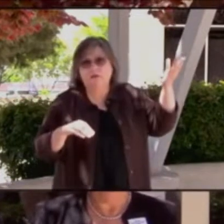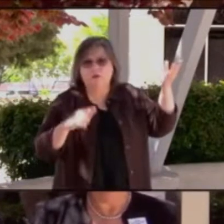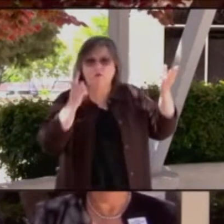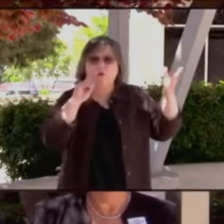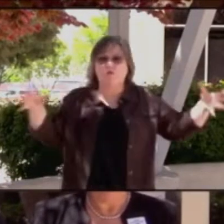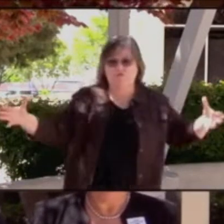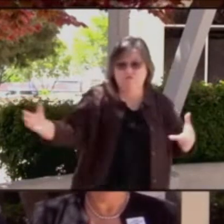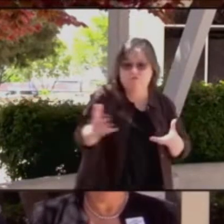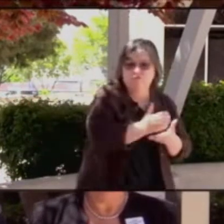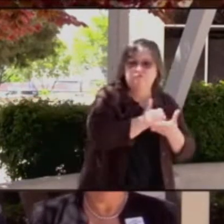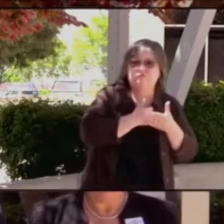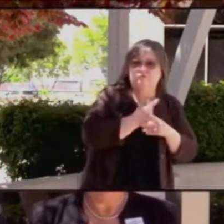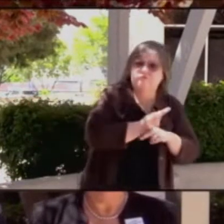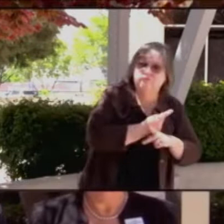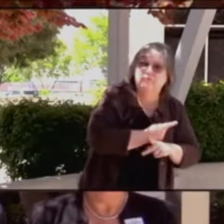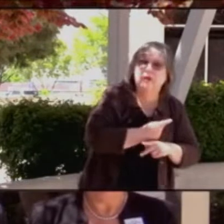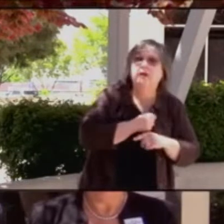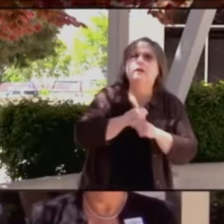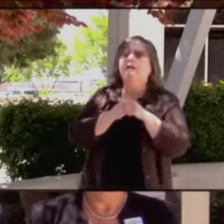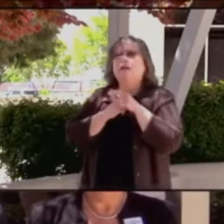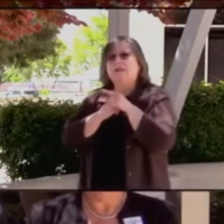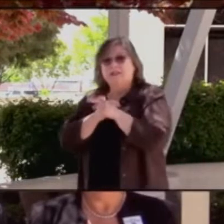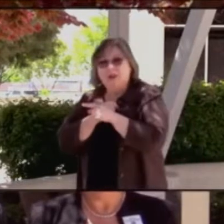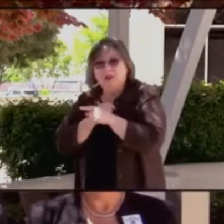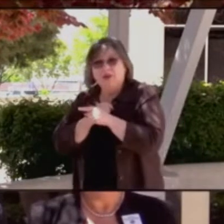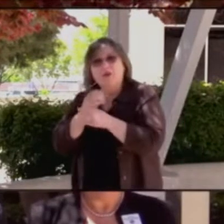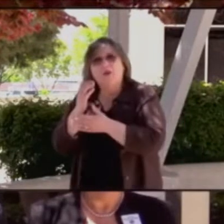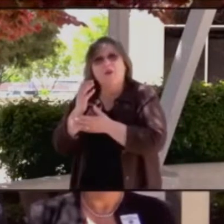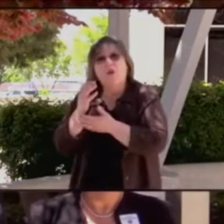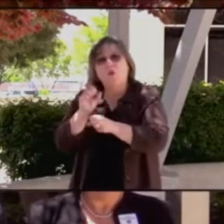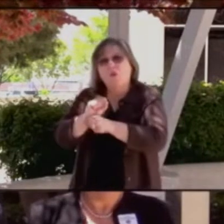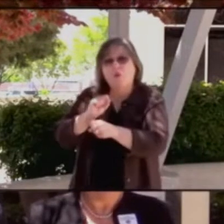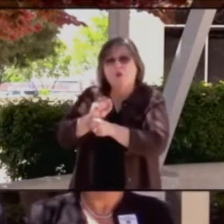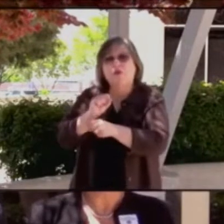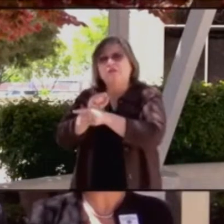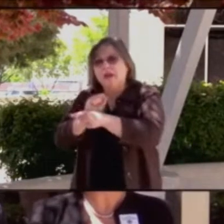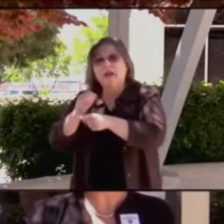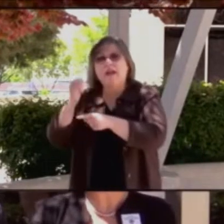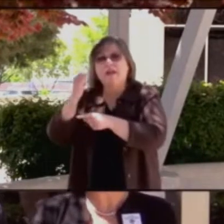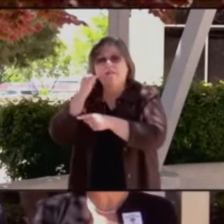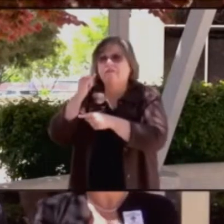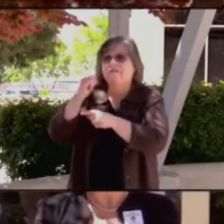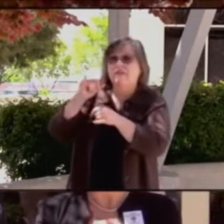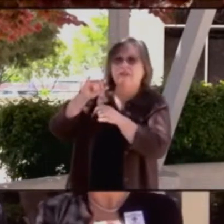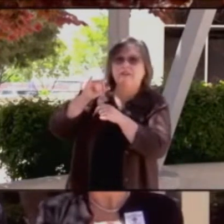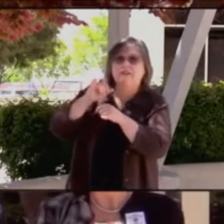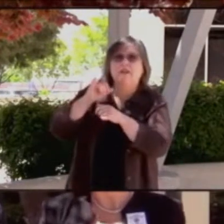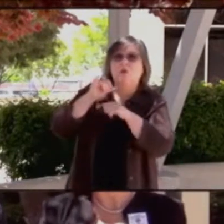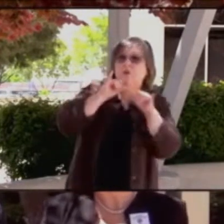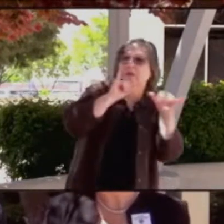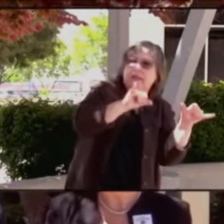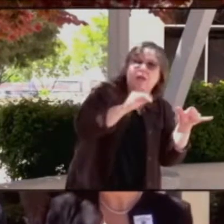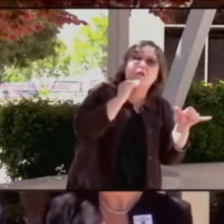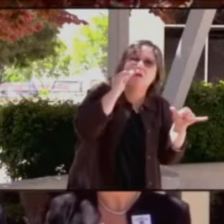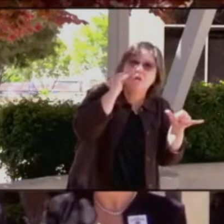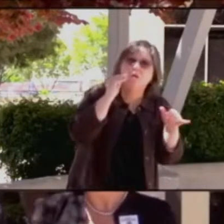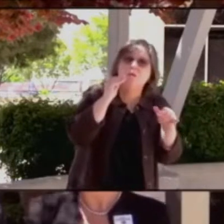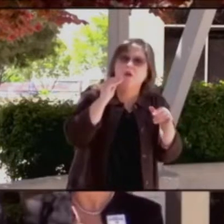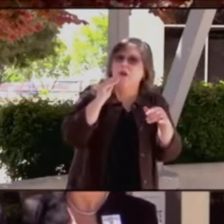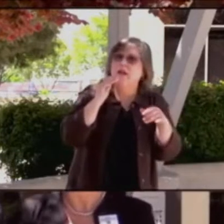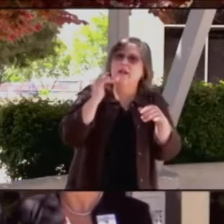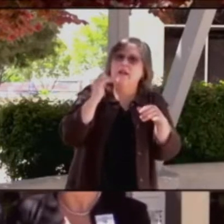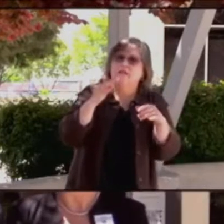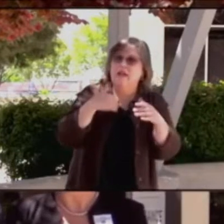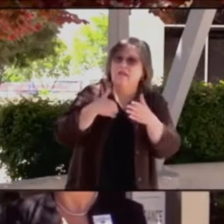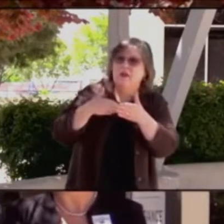workplace safety are different for those who are fully vaccinated and those who are unvaccinated. For example, quarantine for close contacts is